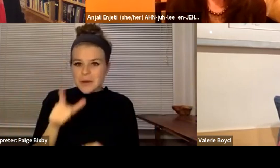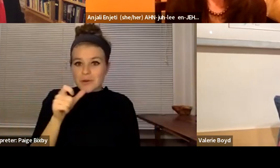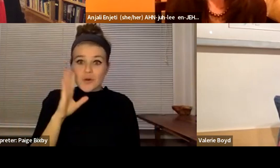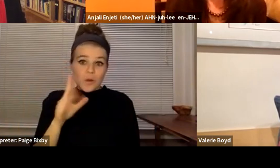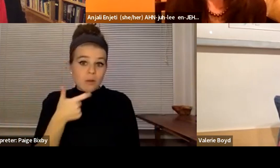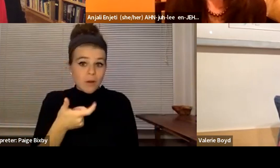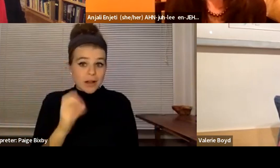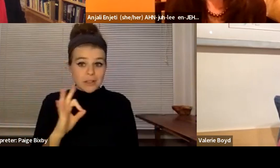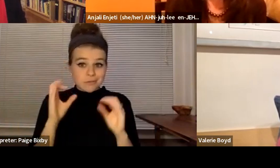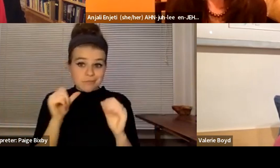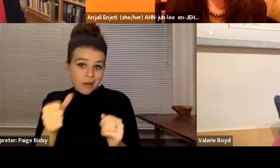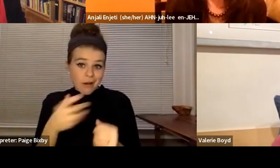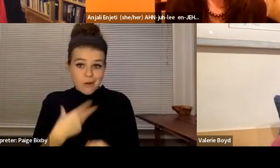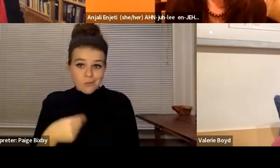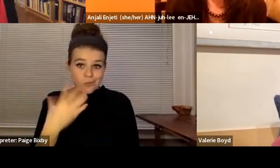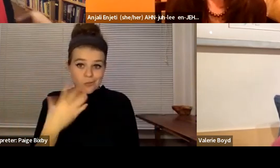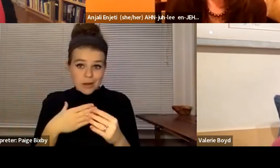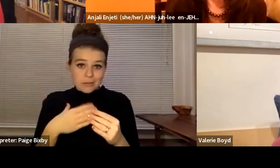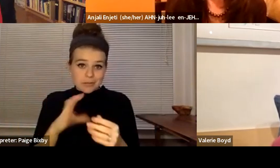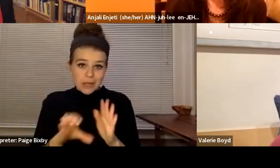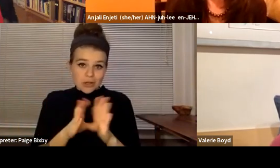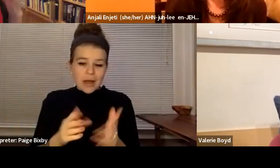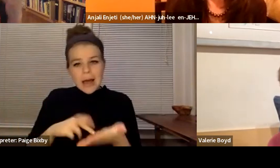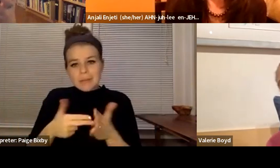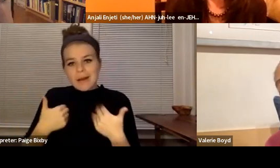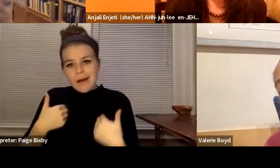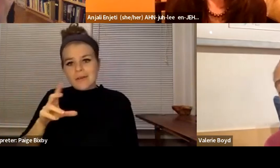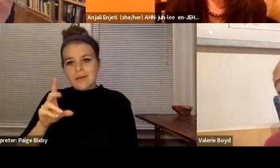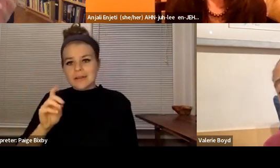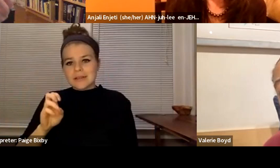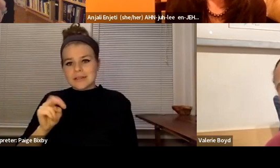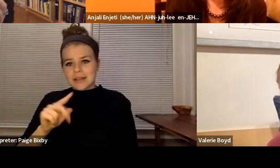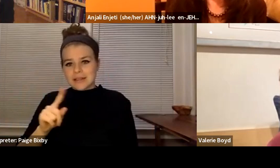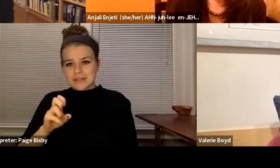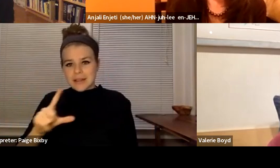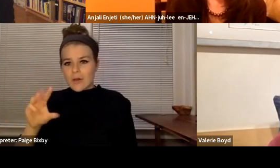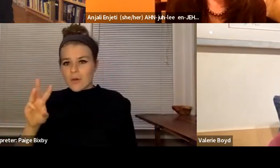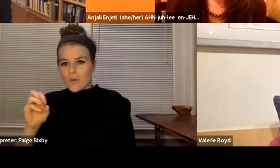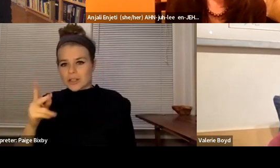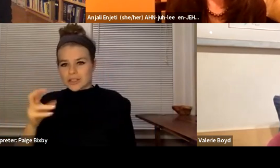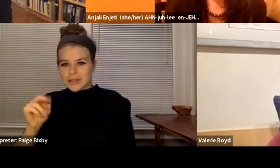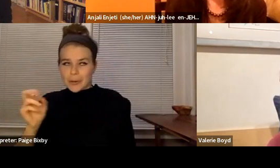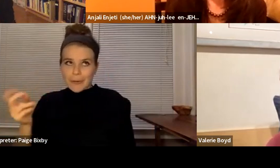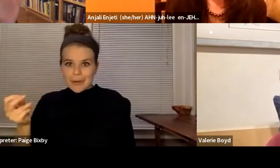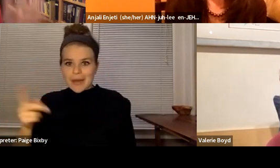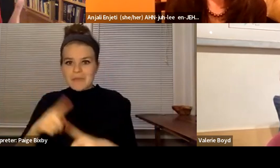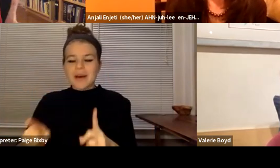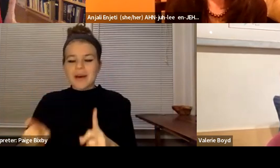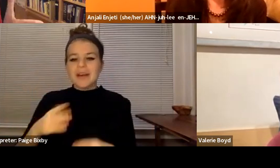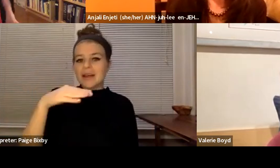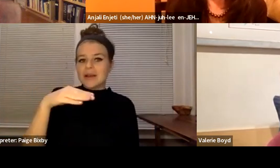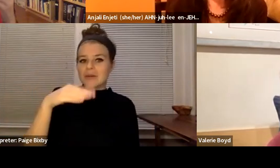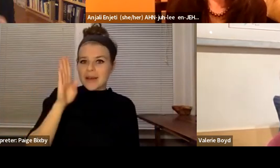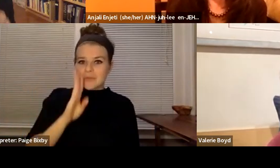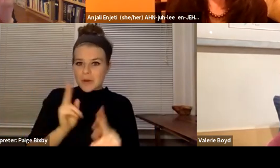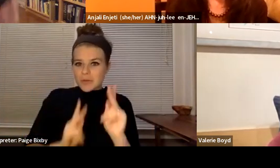you don't have, I mean, there's Denzel, but just the fact that you had a black and brown people talking to each other about what's going